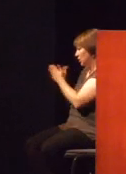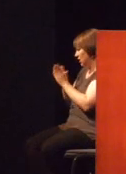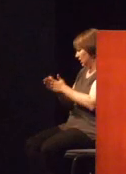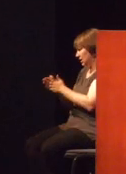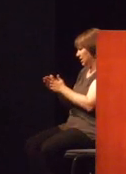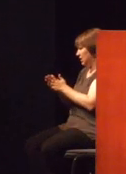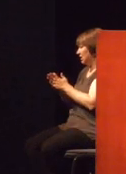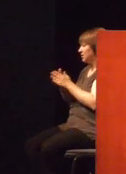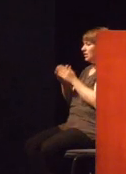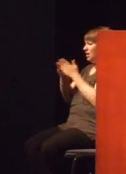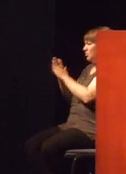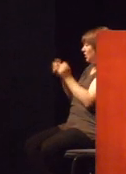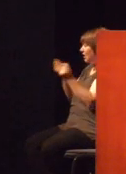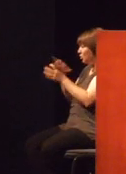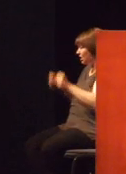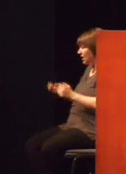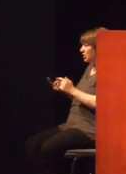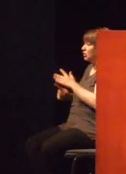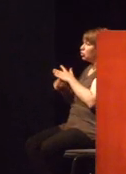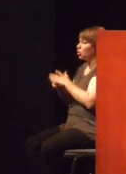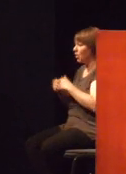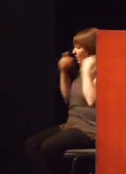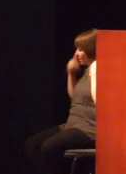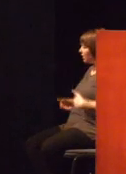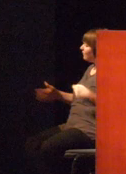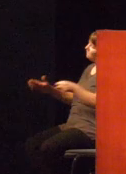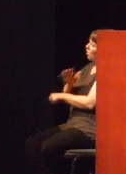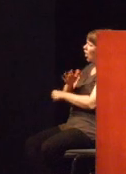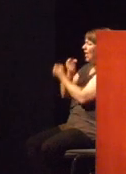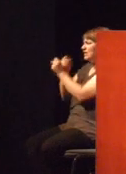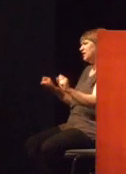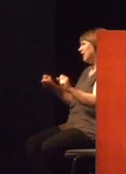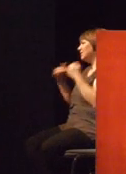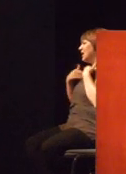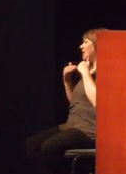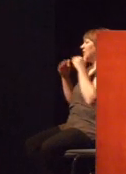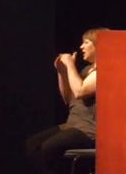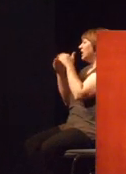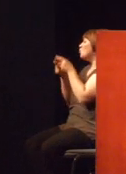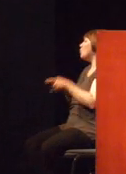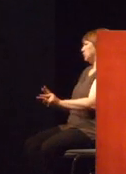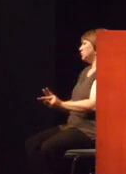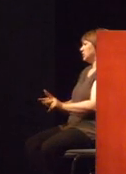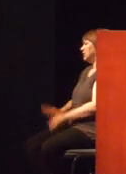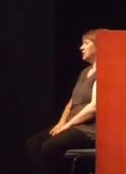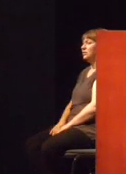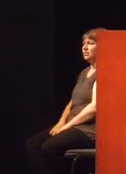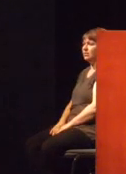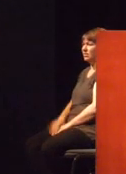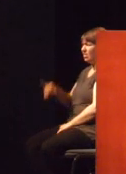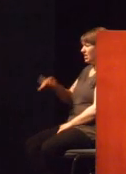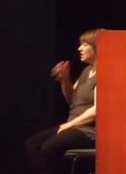everybody can show up and be their full selves, be safe, and have equal opportunity. And so the